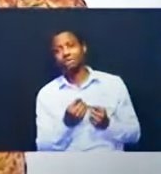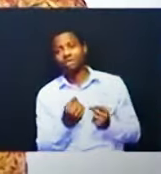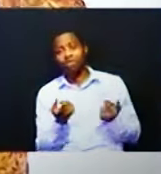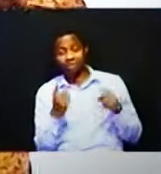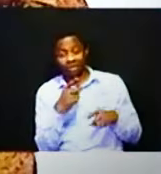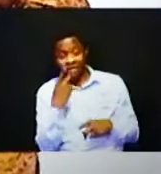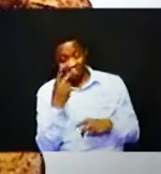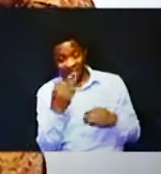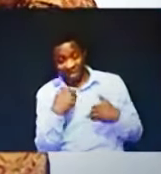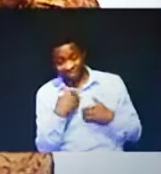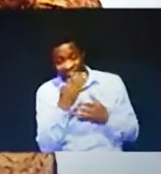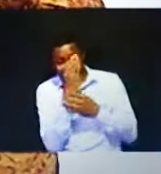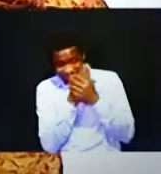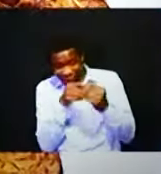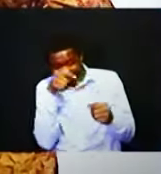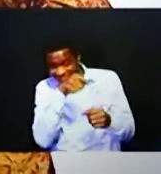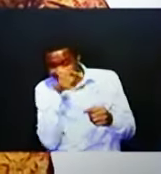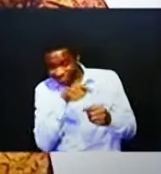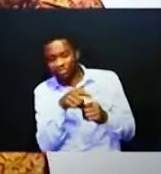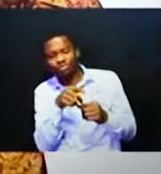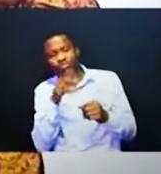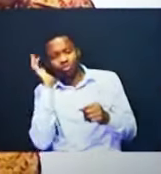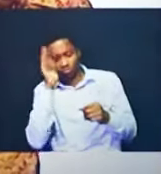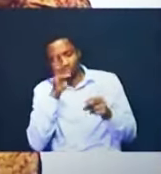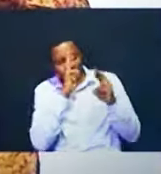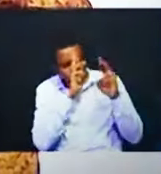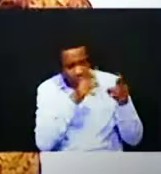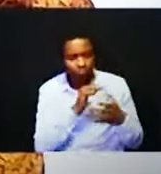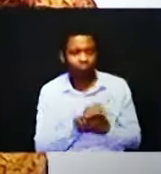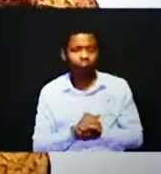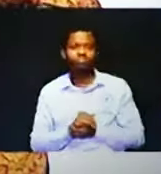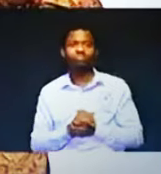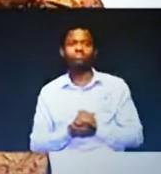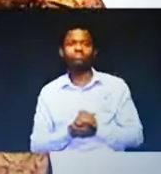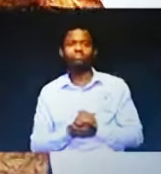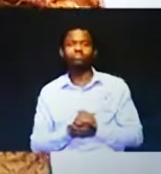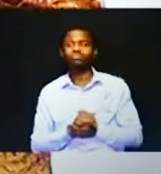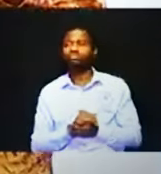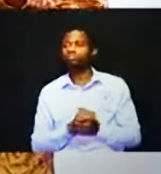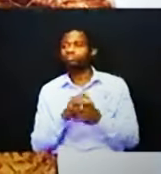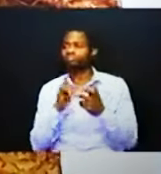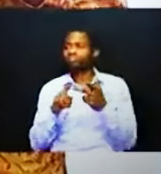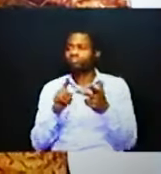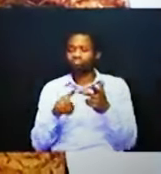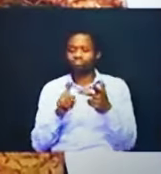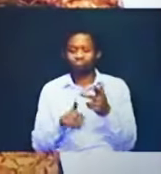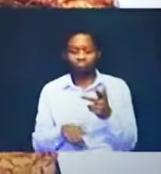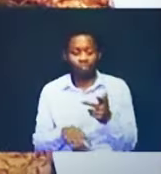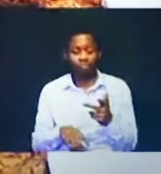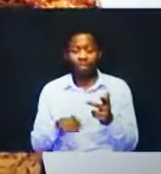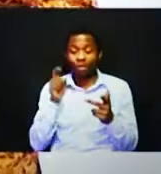will respect you. Be God fearing. Be God fearing.